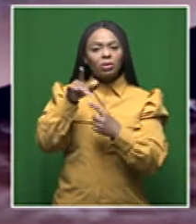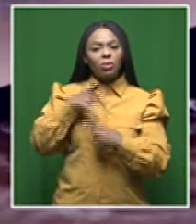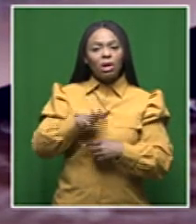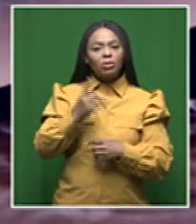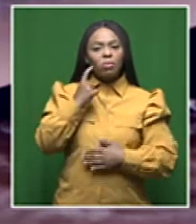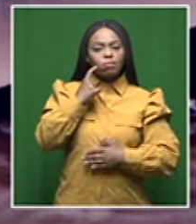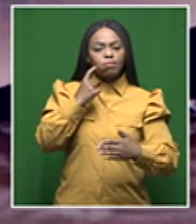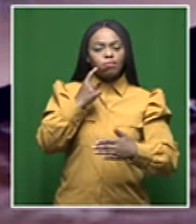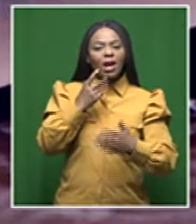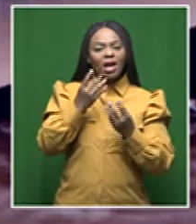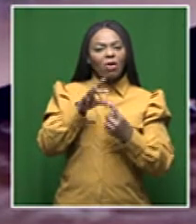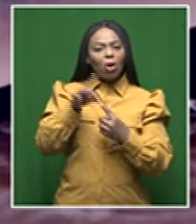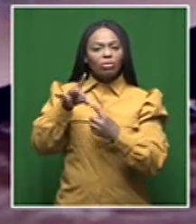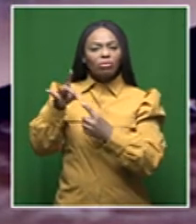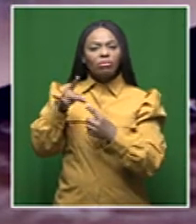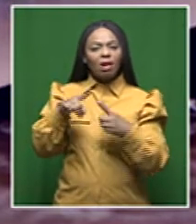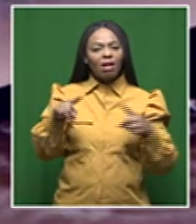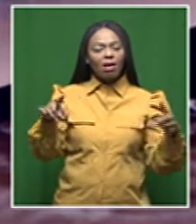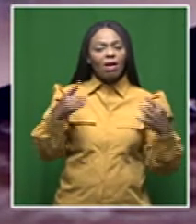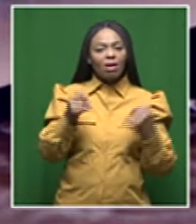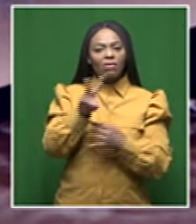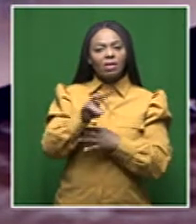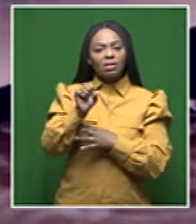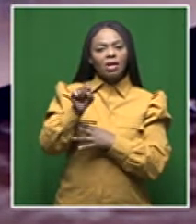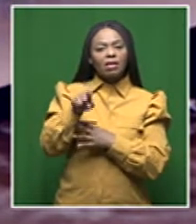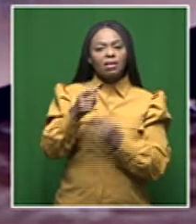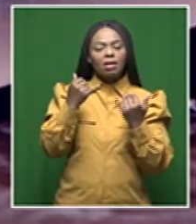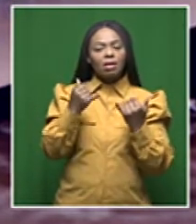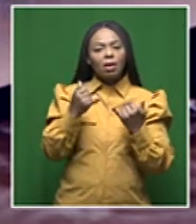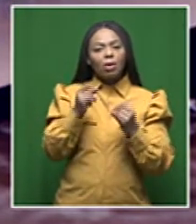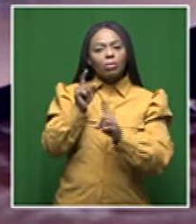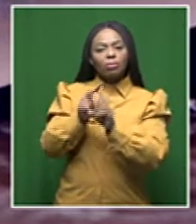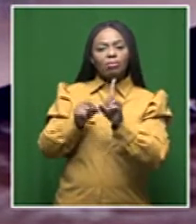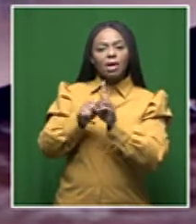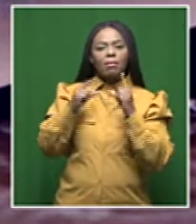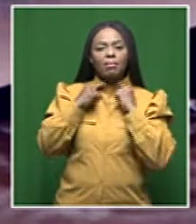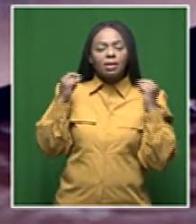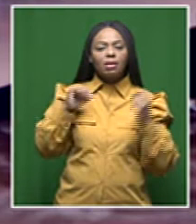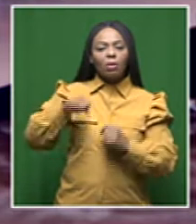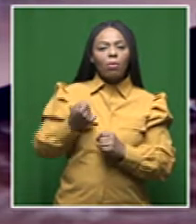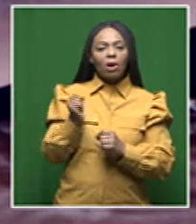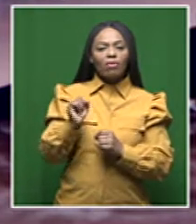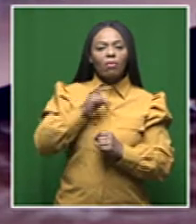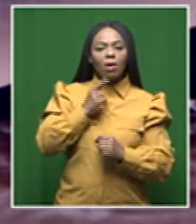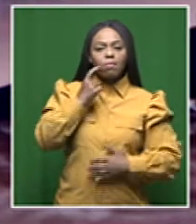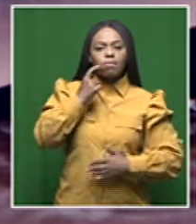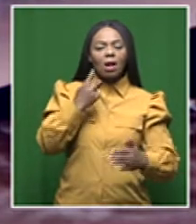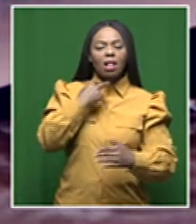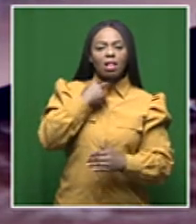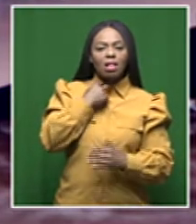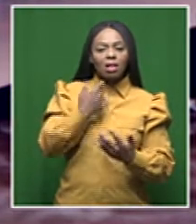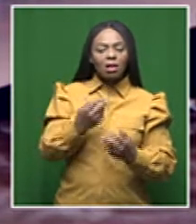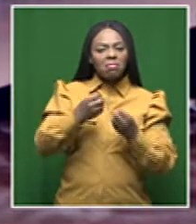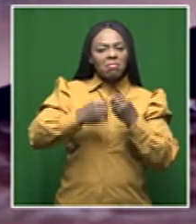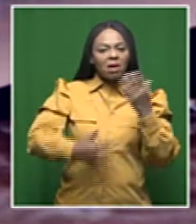conceive. On Vital Signs, we'll focus on infertility. Coming up on the program, we'll speak to a pastor and his wife about their journey with infertility. We'll speak to